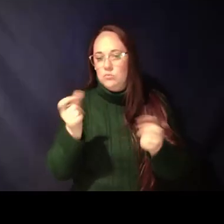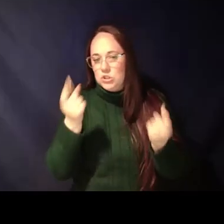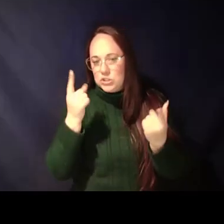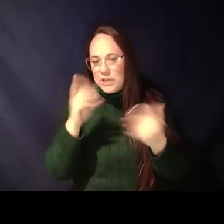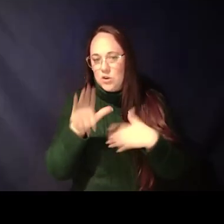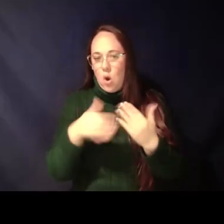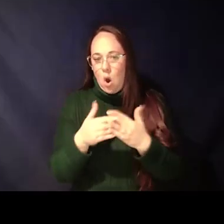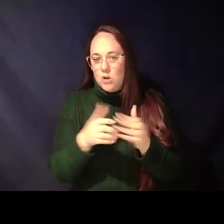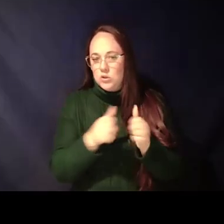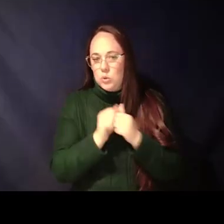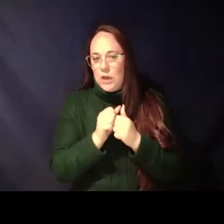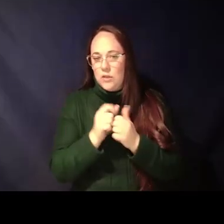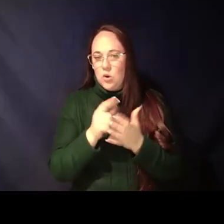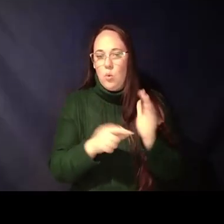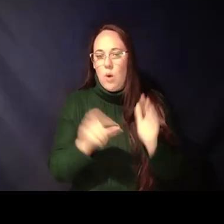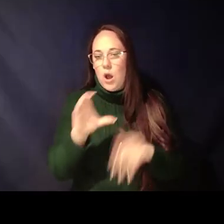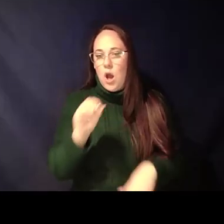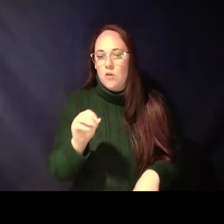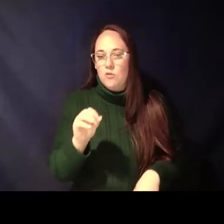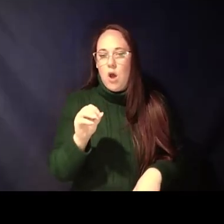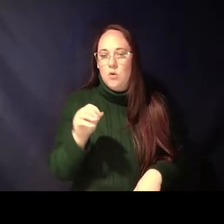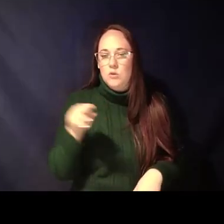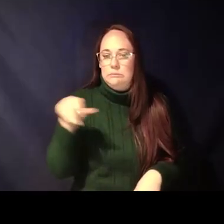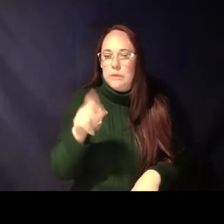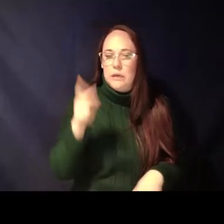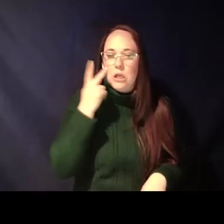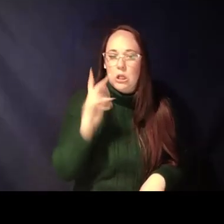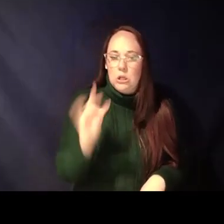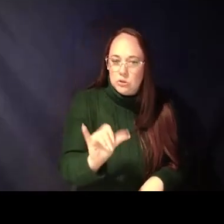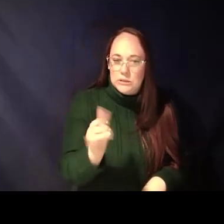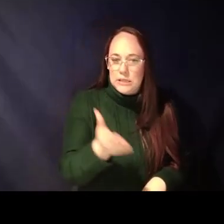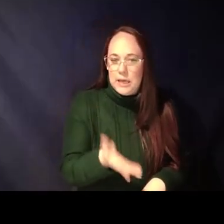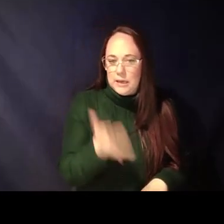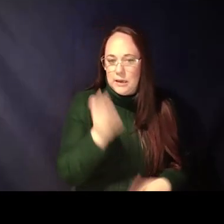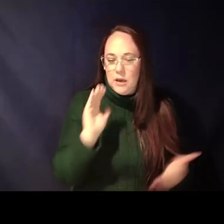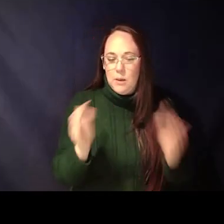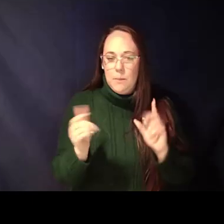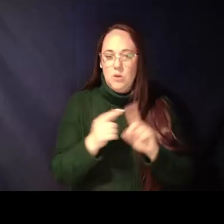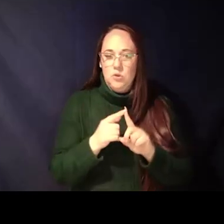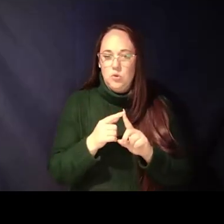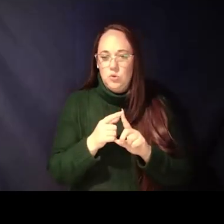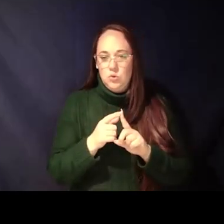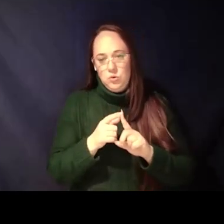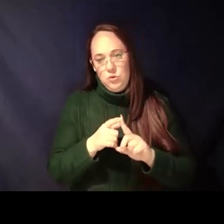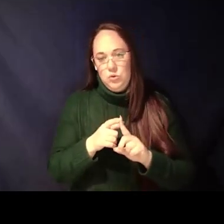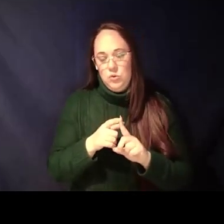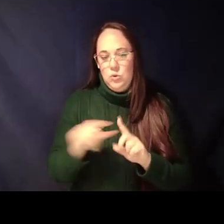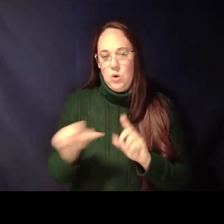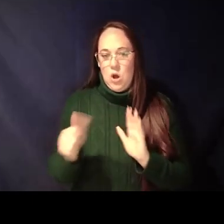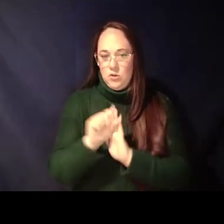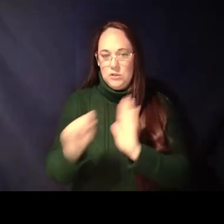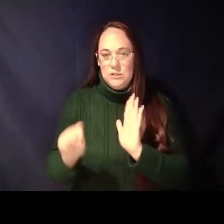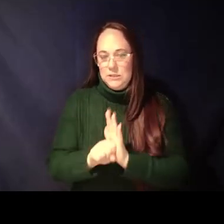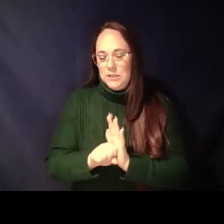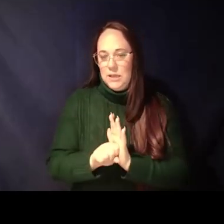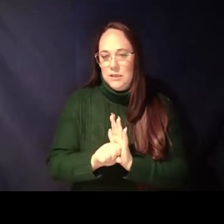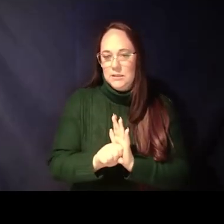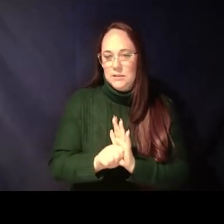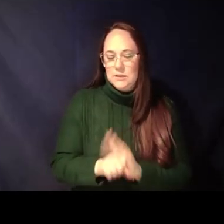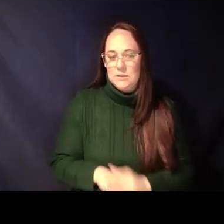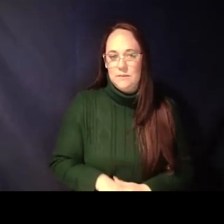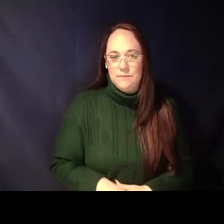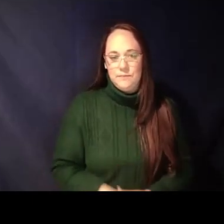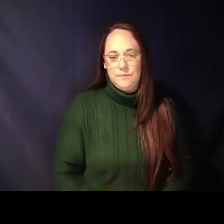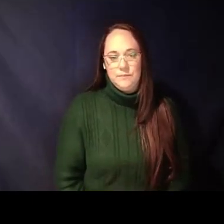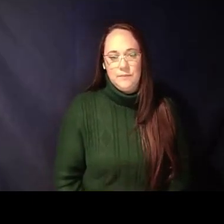of where Colorado's spending, how Colorado's spending on these services compares over the course